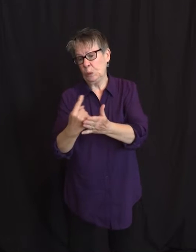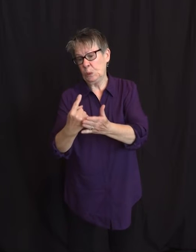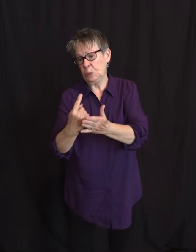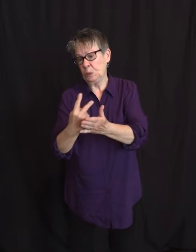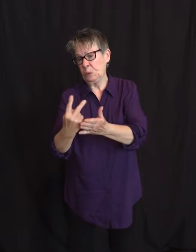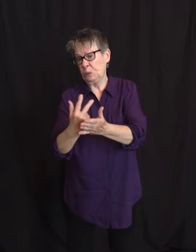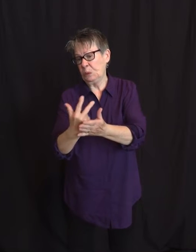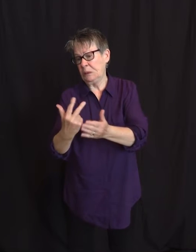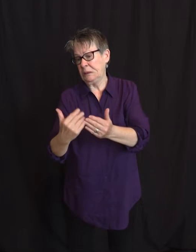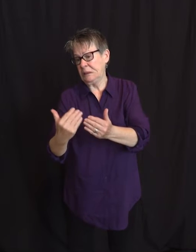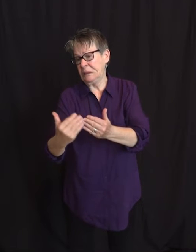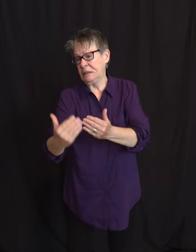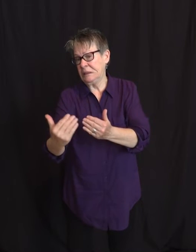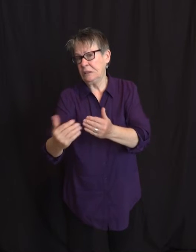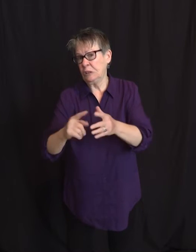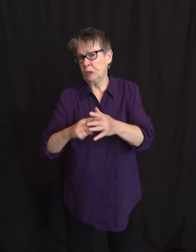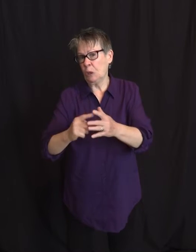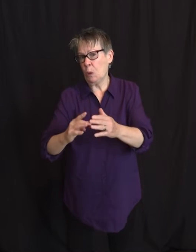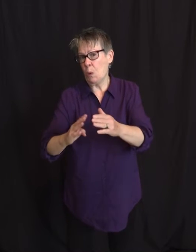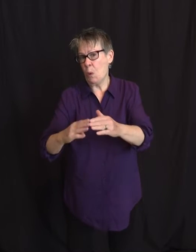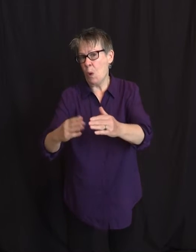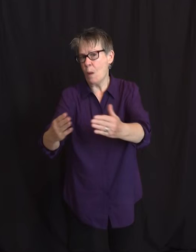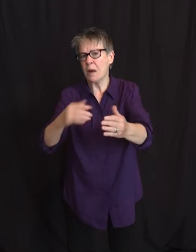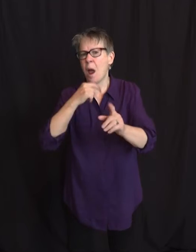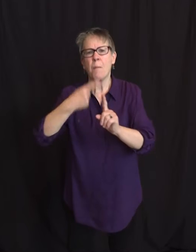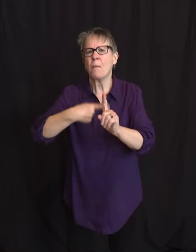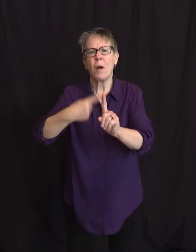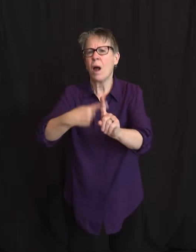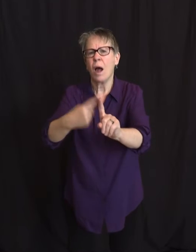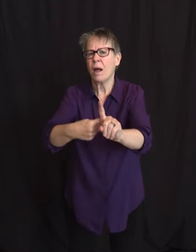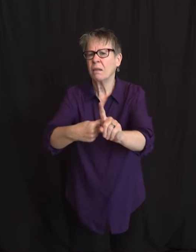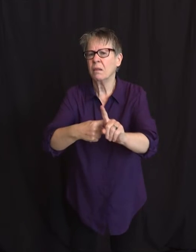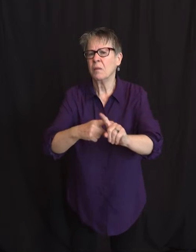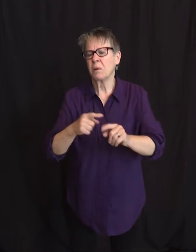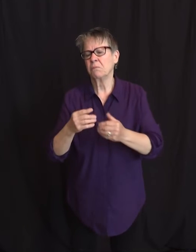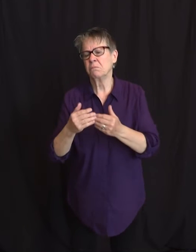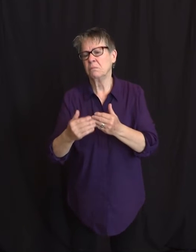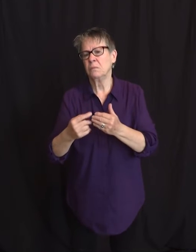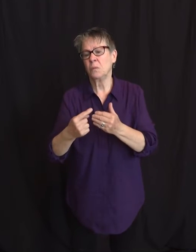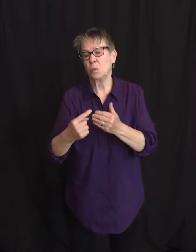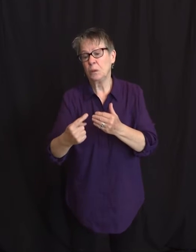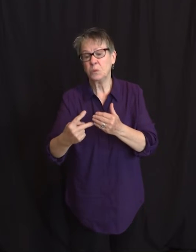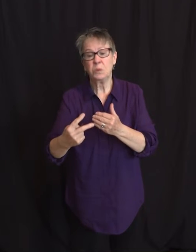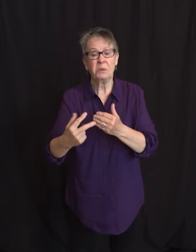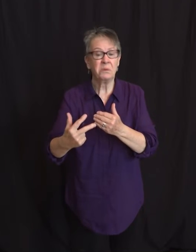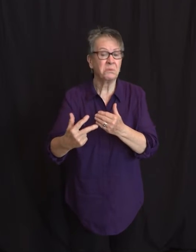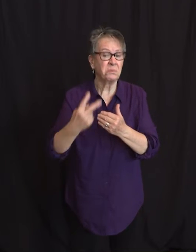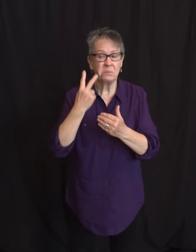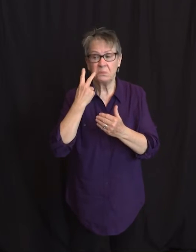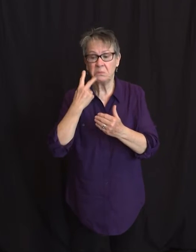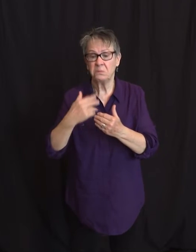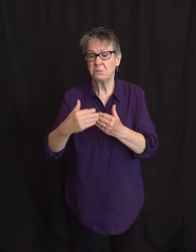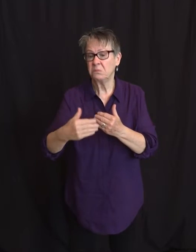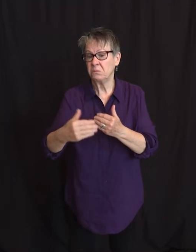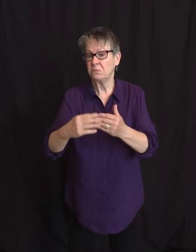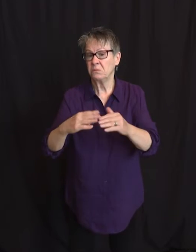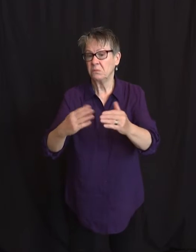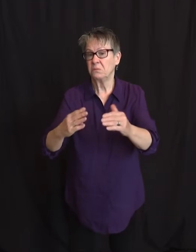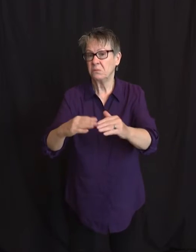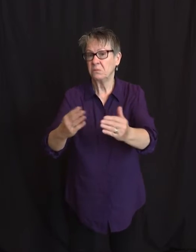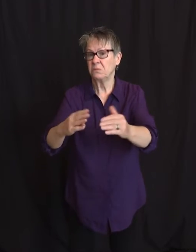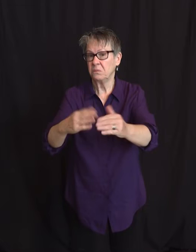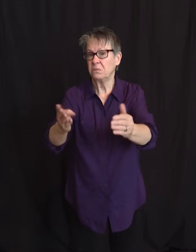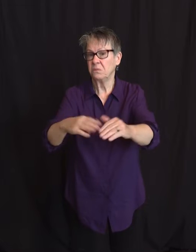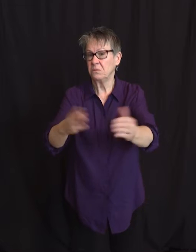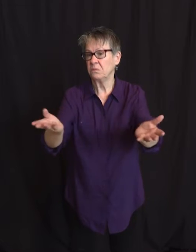it's frustrating. I know as the weather someday will get better, is going to really get to folks, and I get that completely,